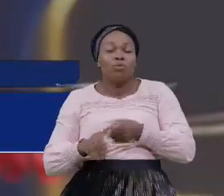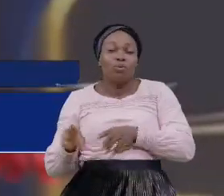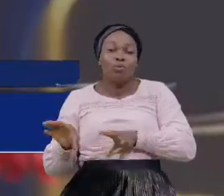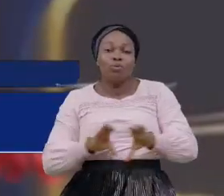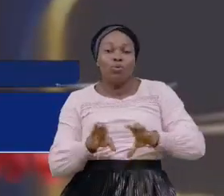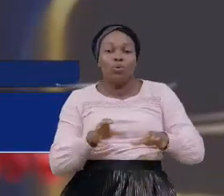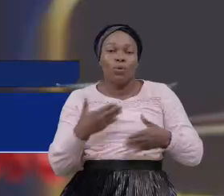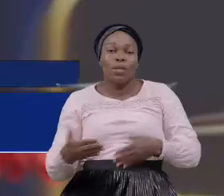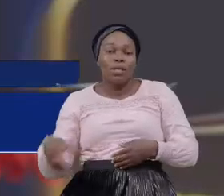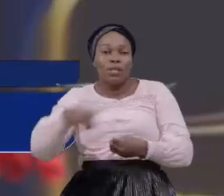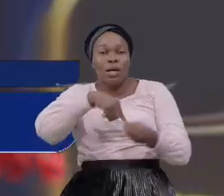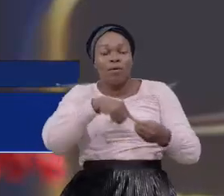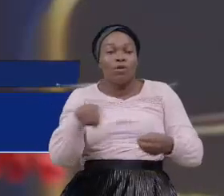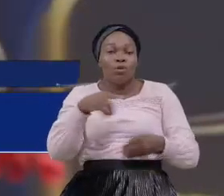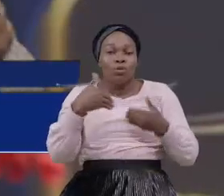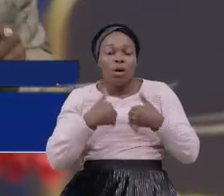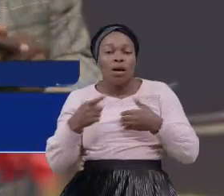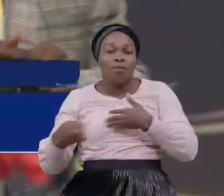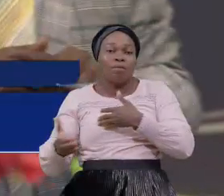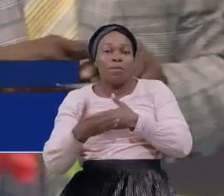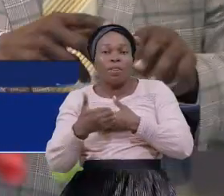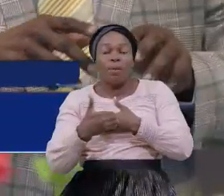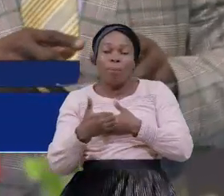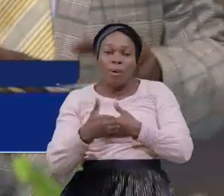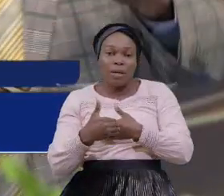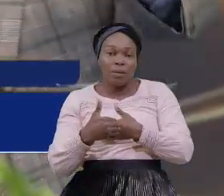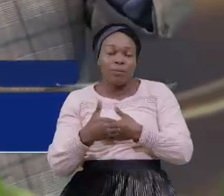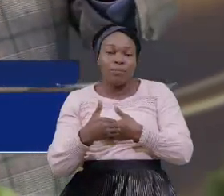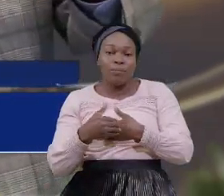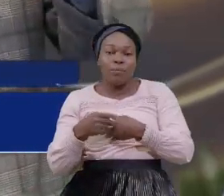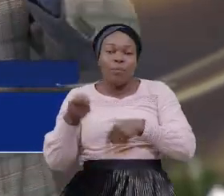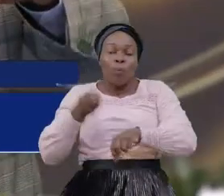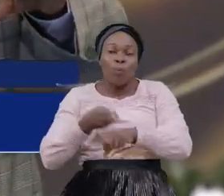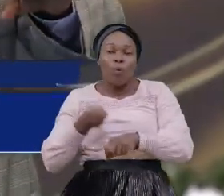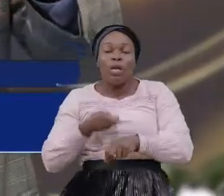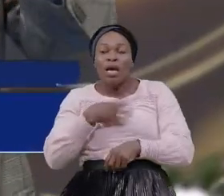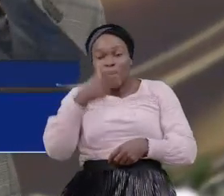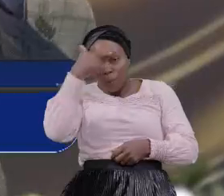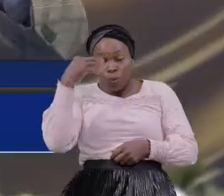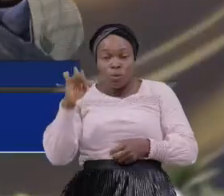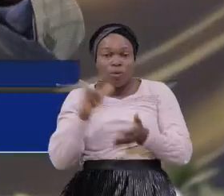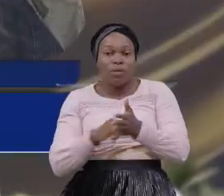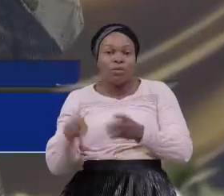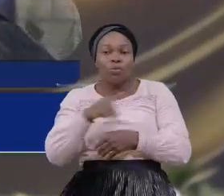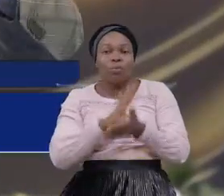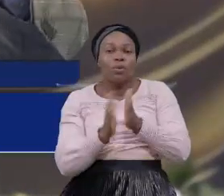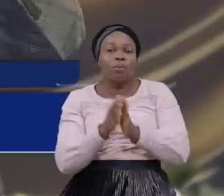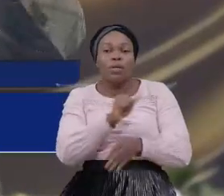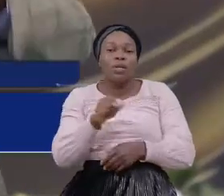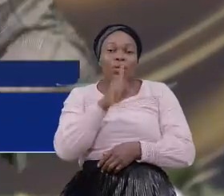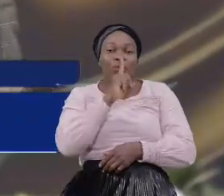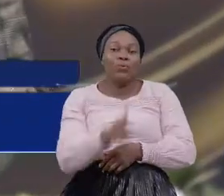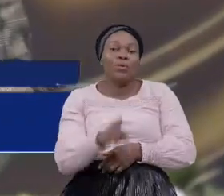the backbone, you have the strength. And because of that, you'll be a real, real